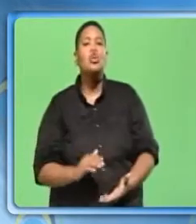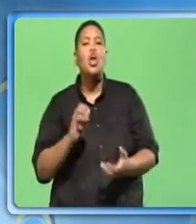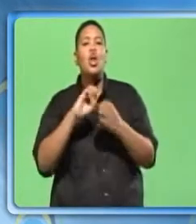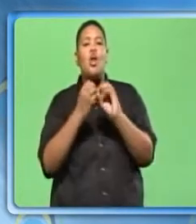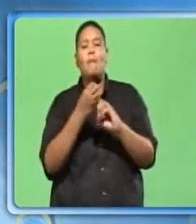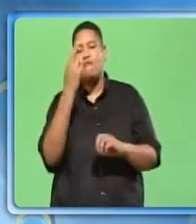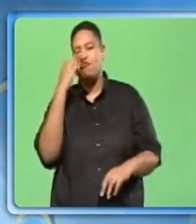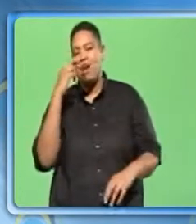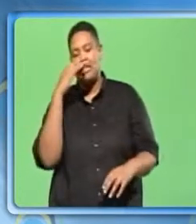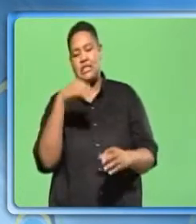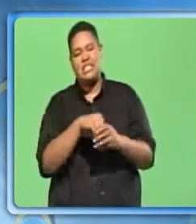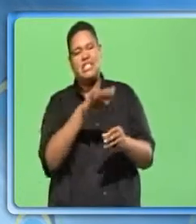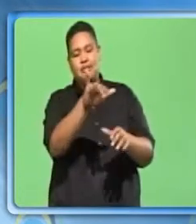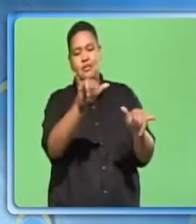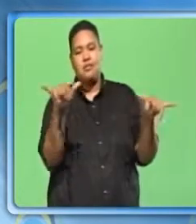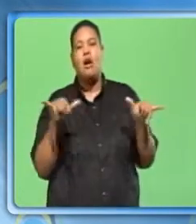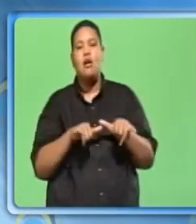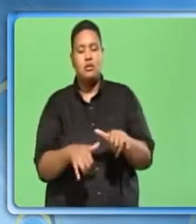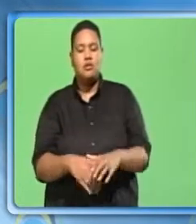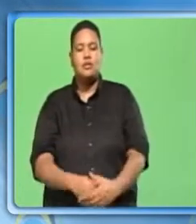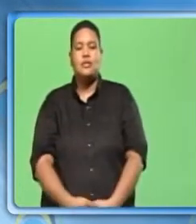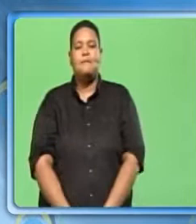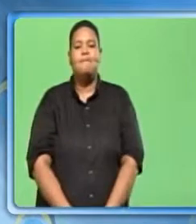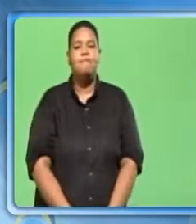of rats.